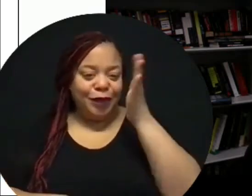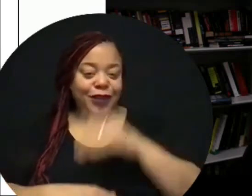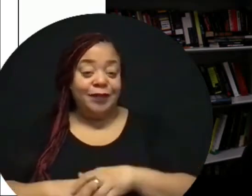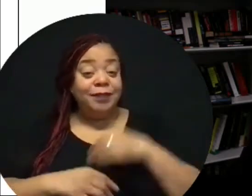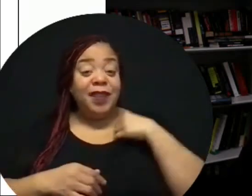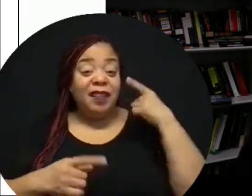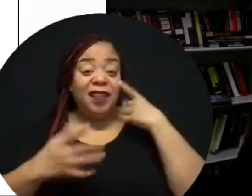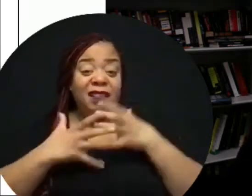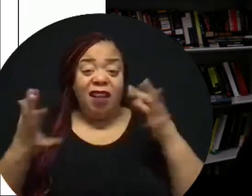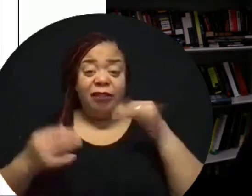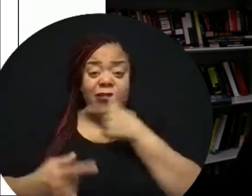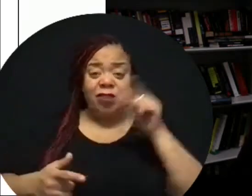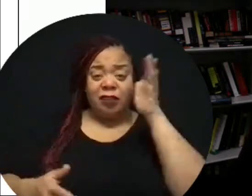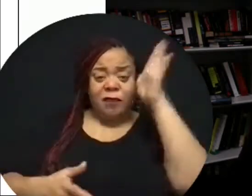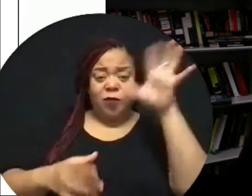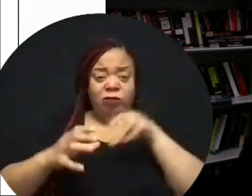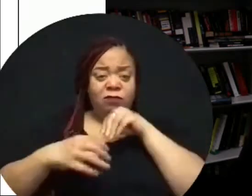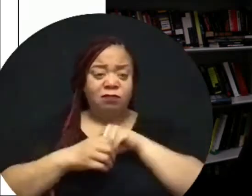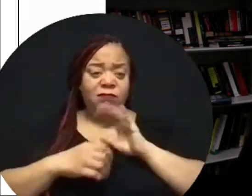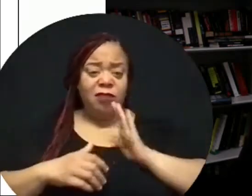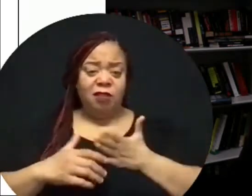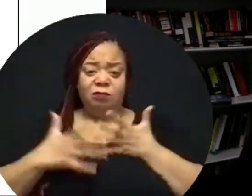fundamental